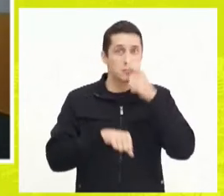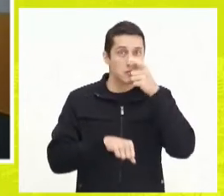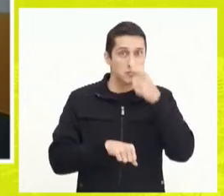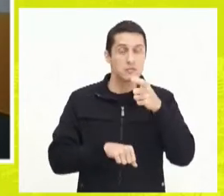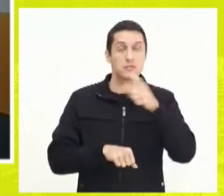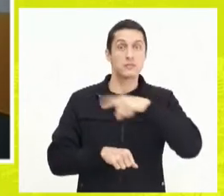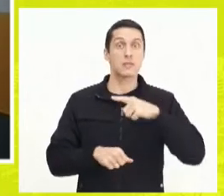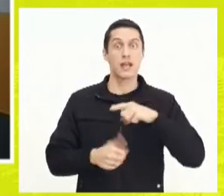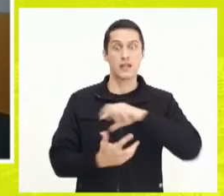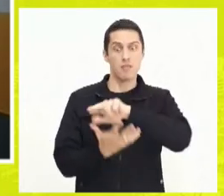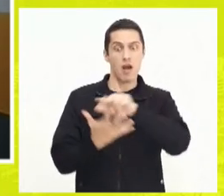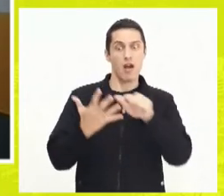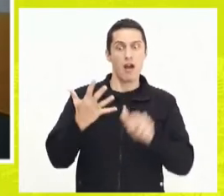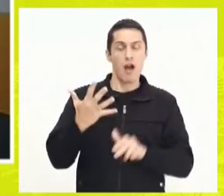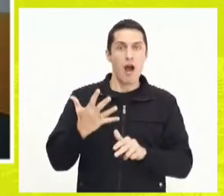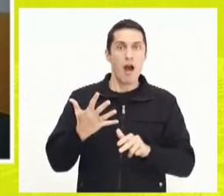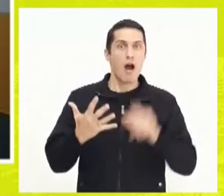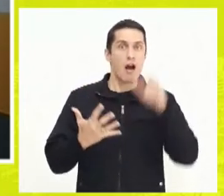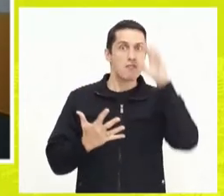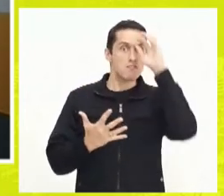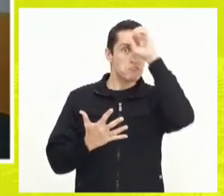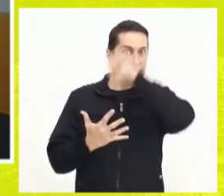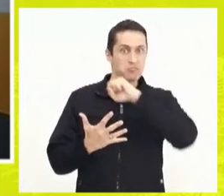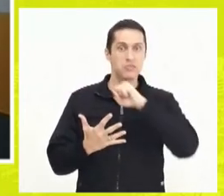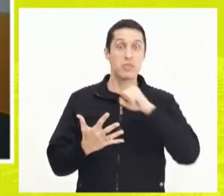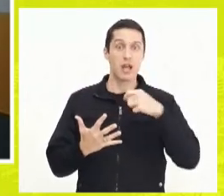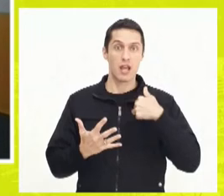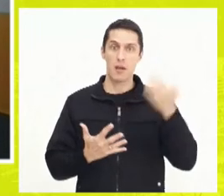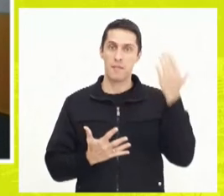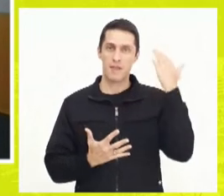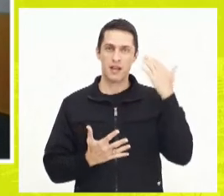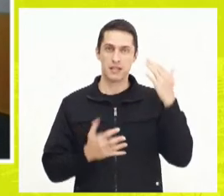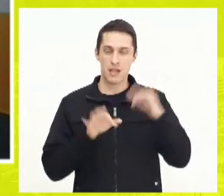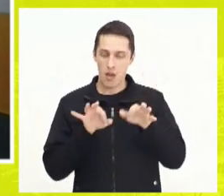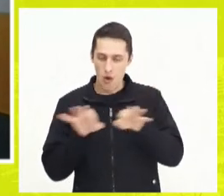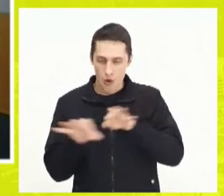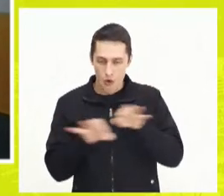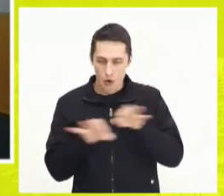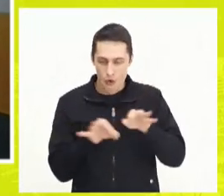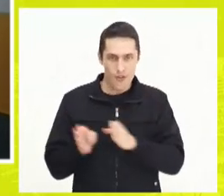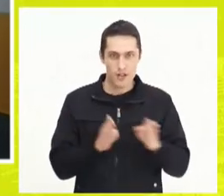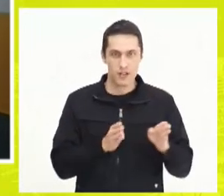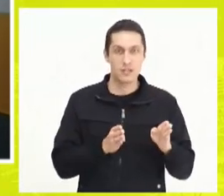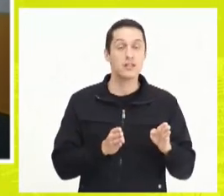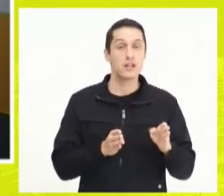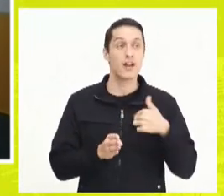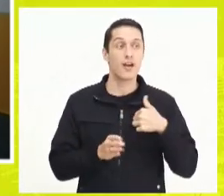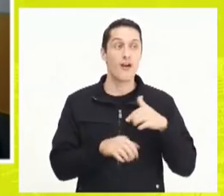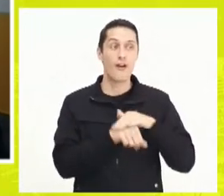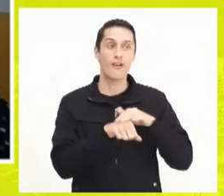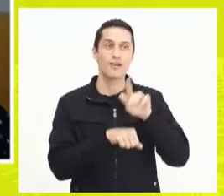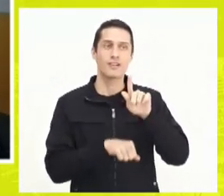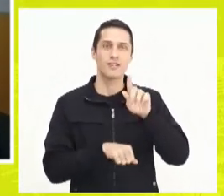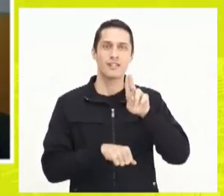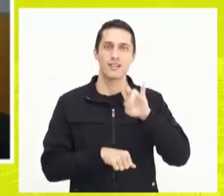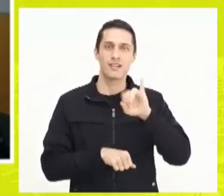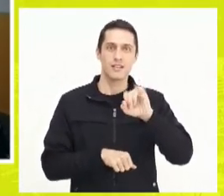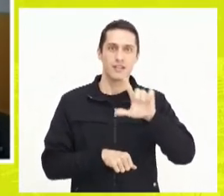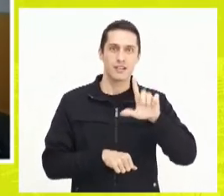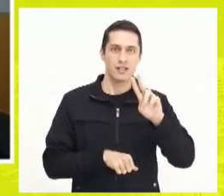here marcella we're back what a great conversation what a beautiful debate